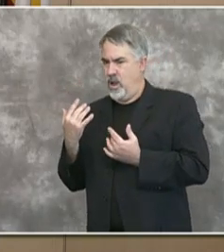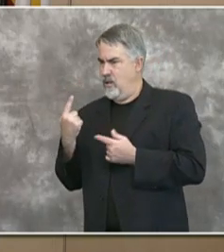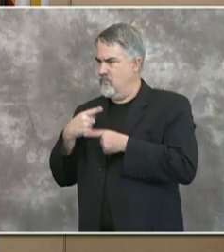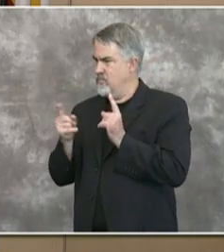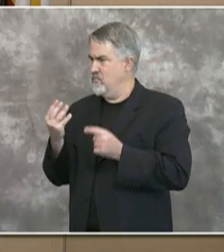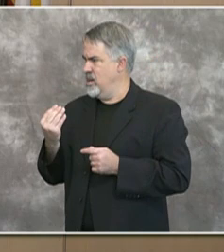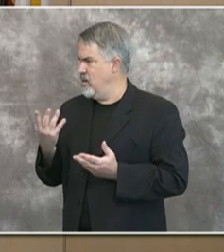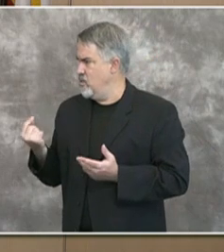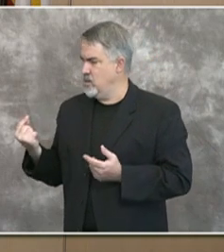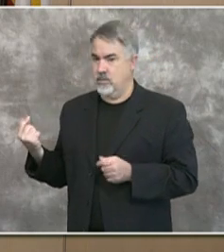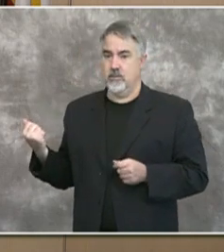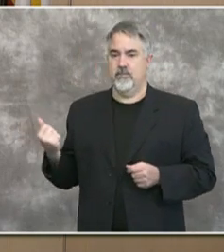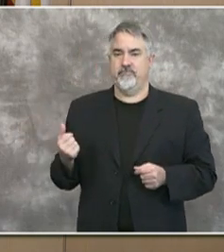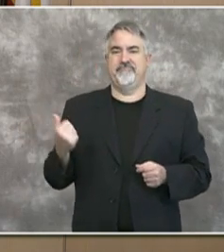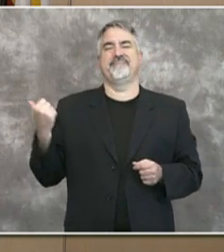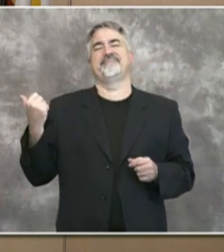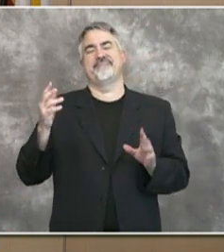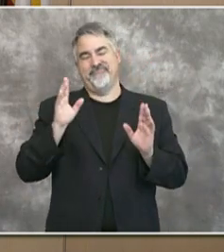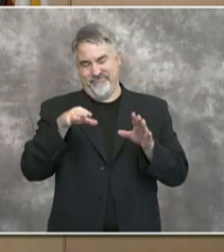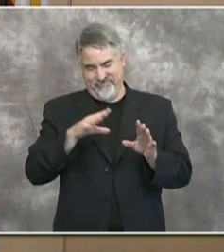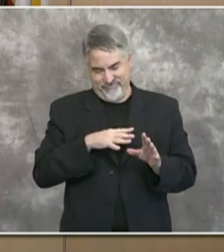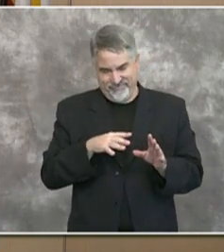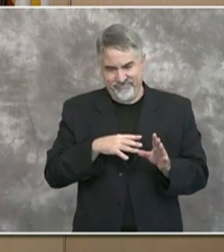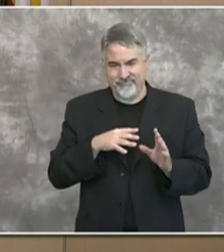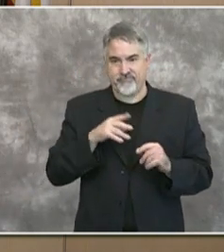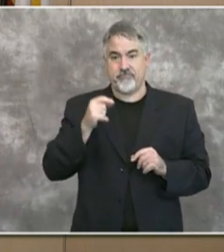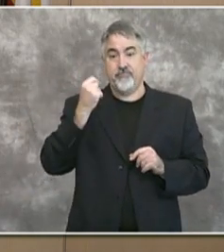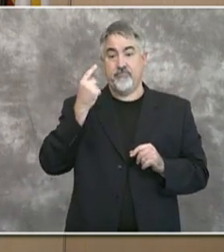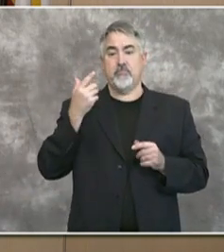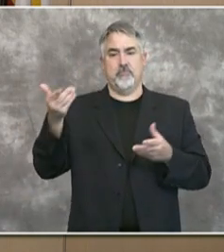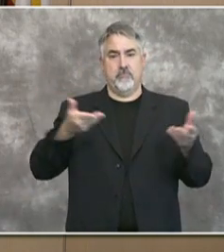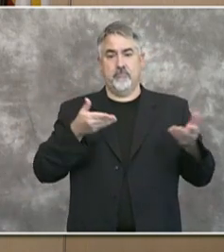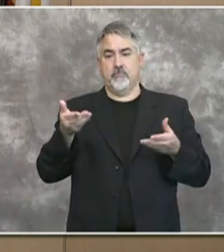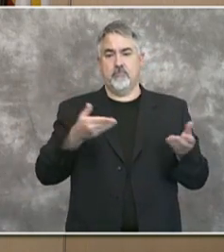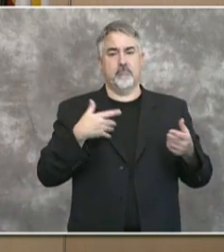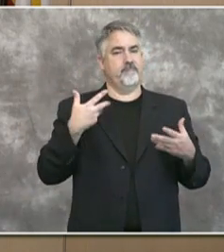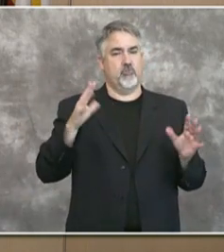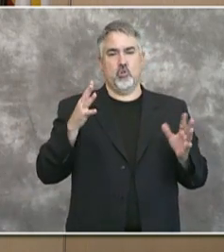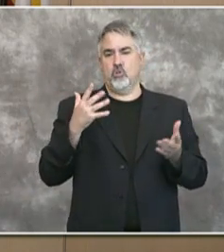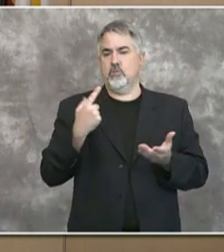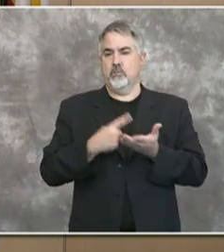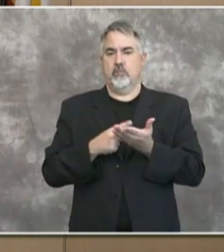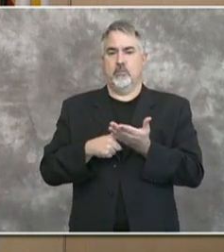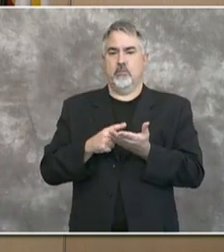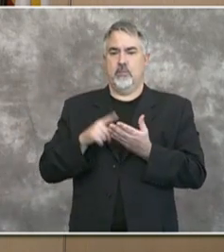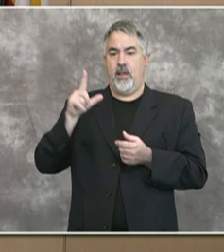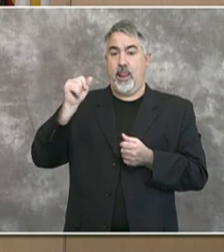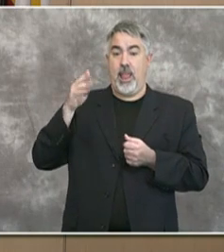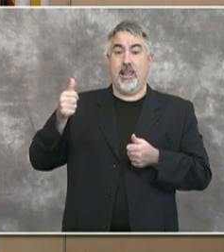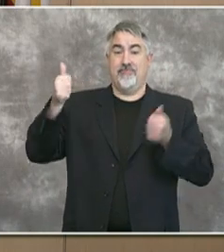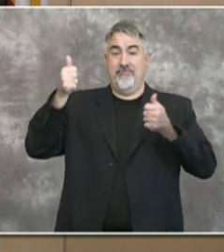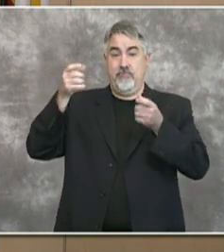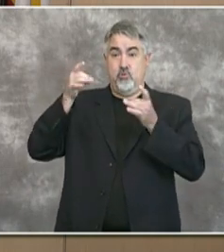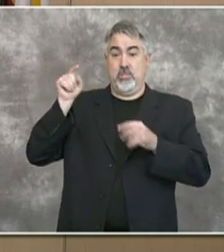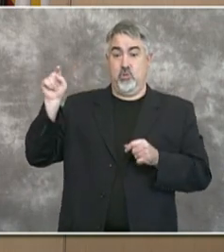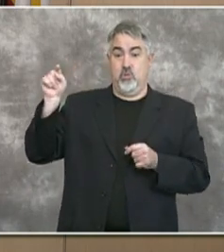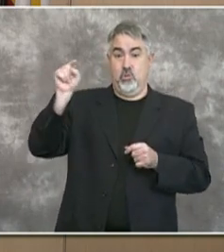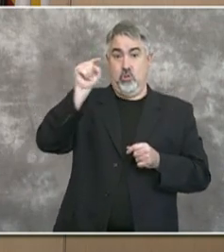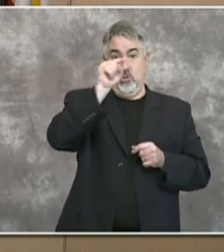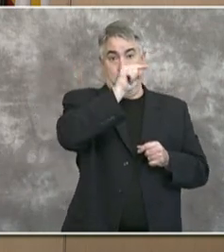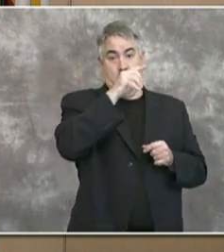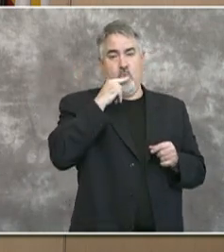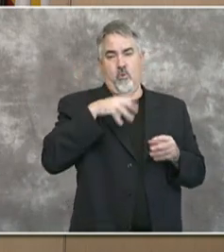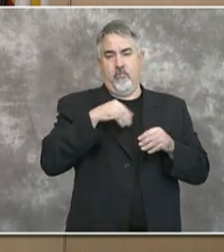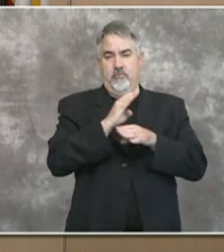the official invitation, we've been talking to all of the laboratory directors at our hospitals as well as